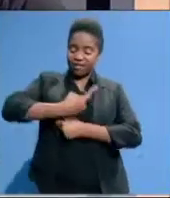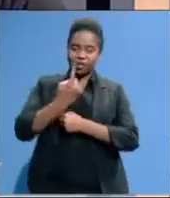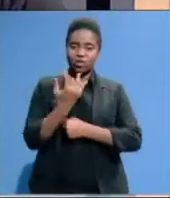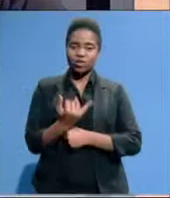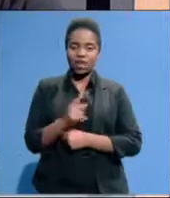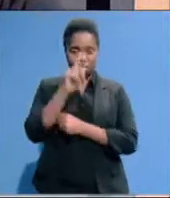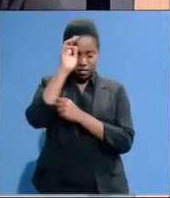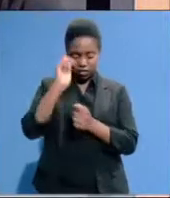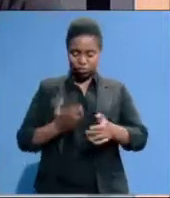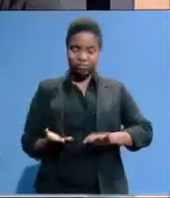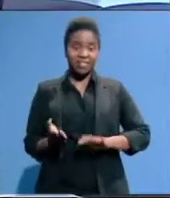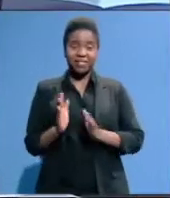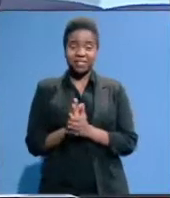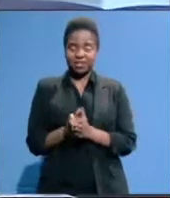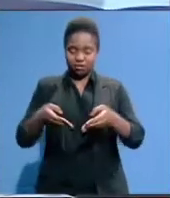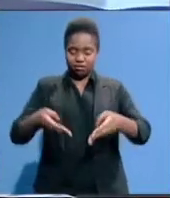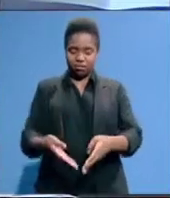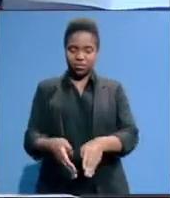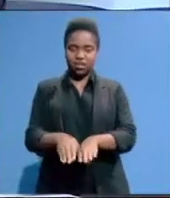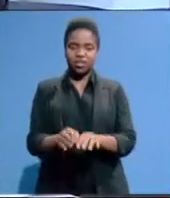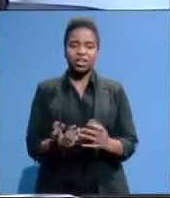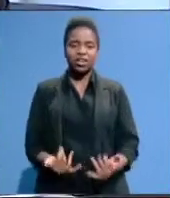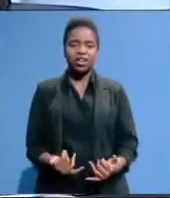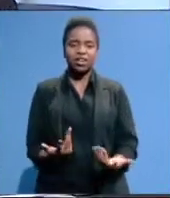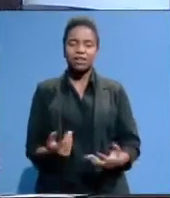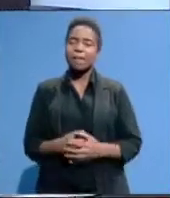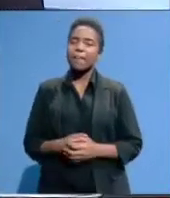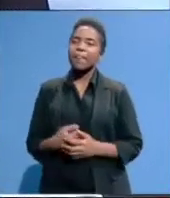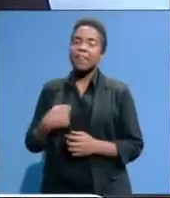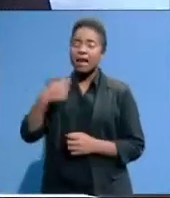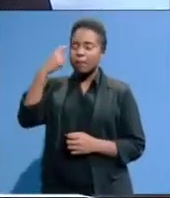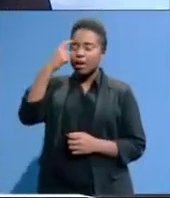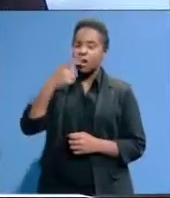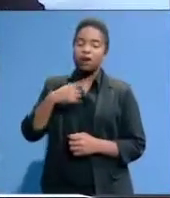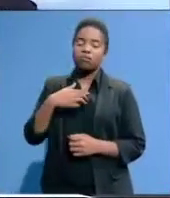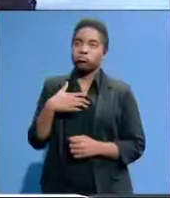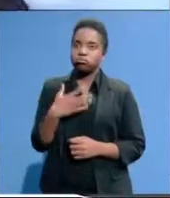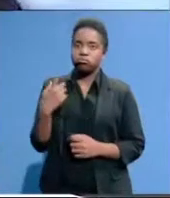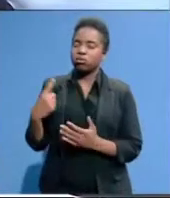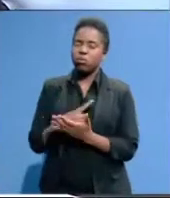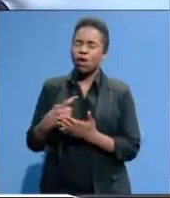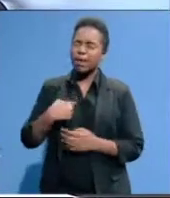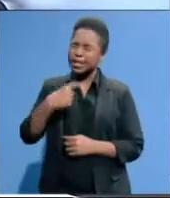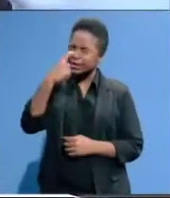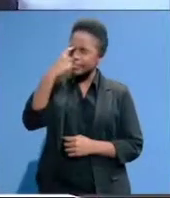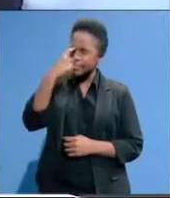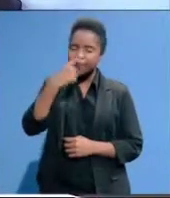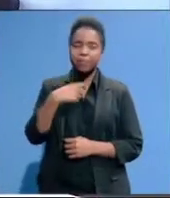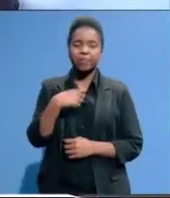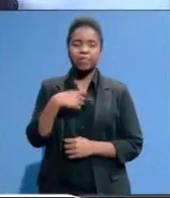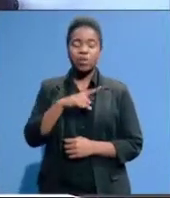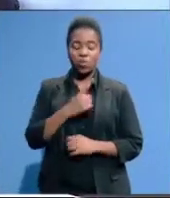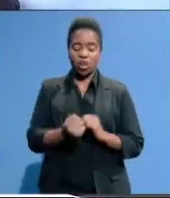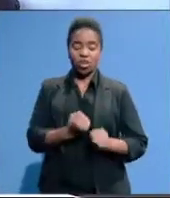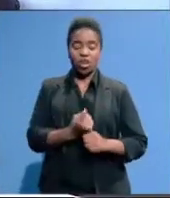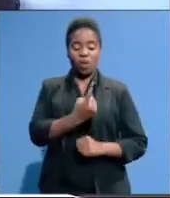Utata in our lives. I think that's part of why I've been thinking a lot this past week, and thinking, okay, he was